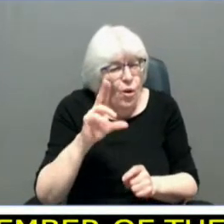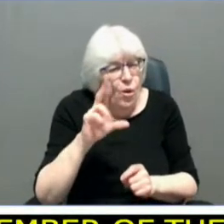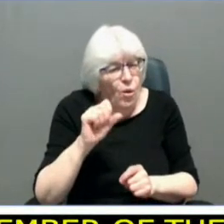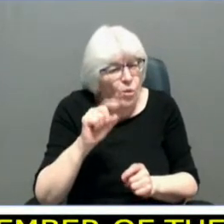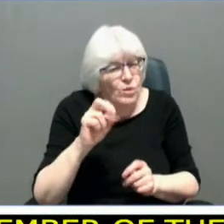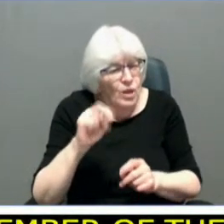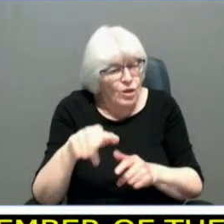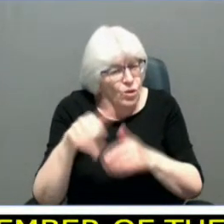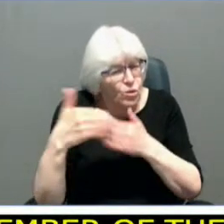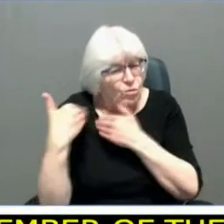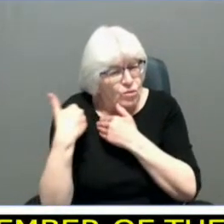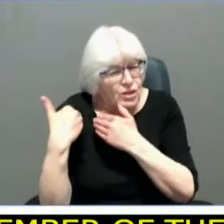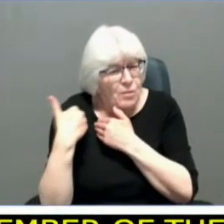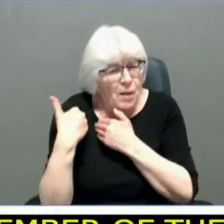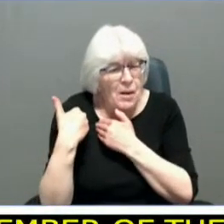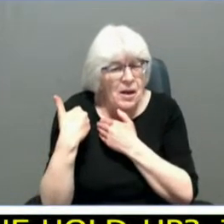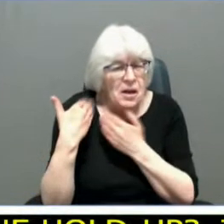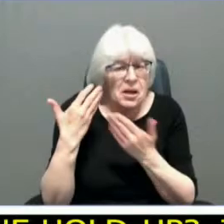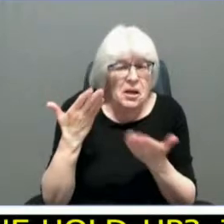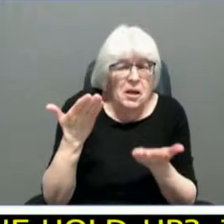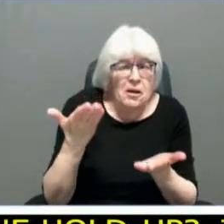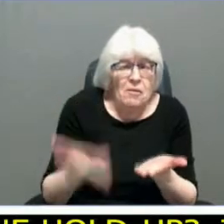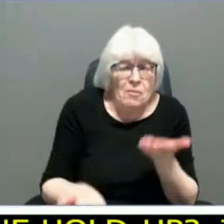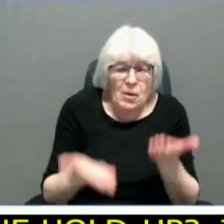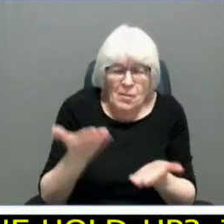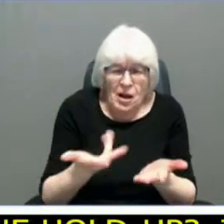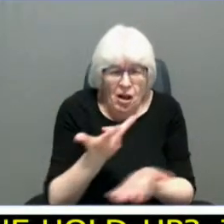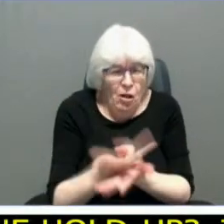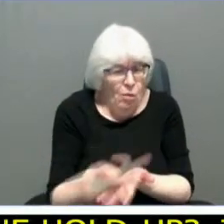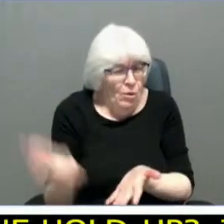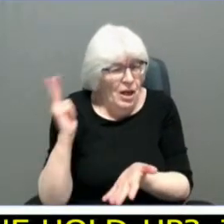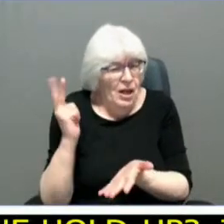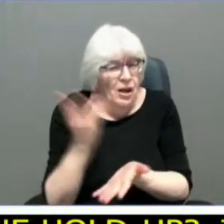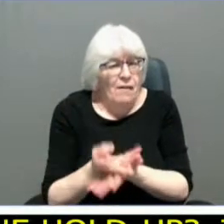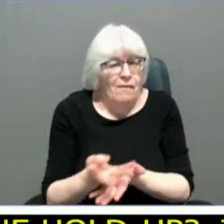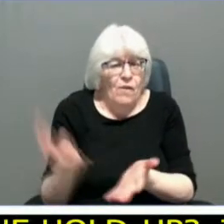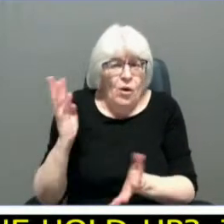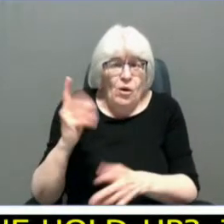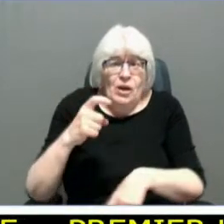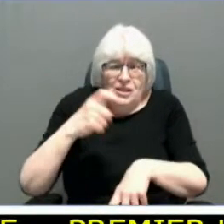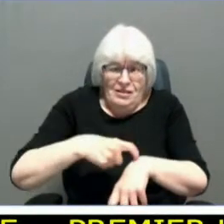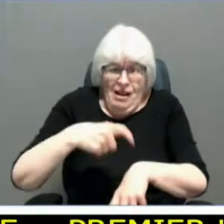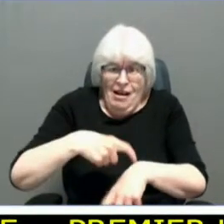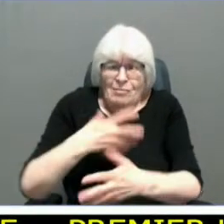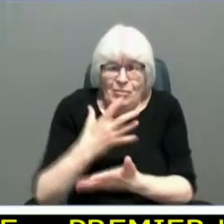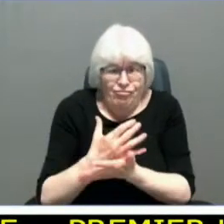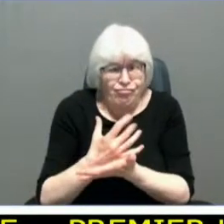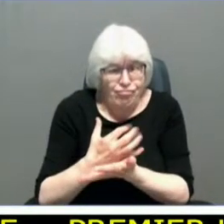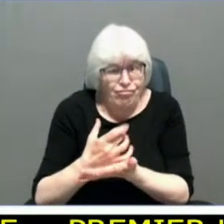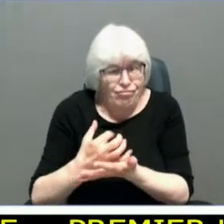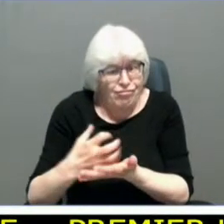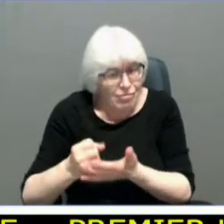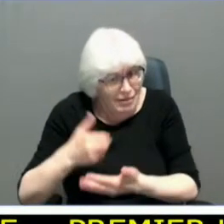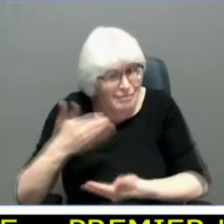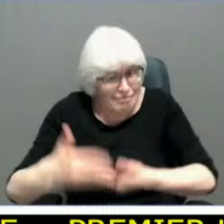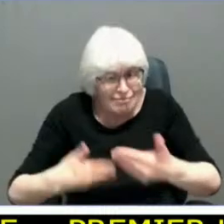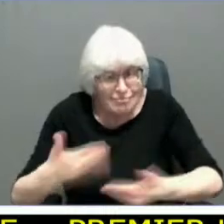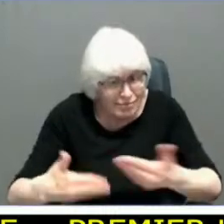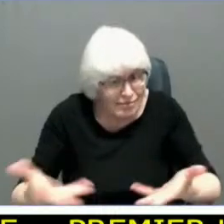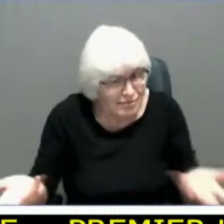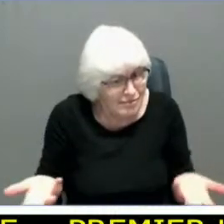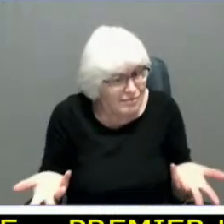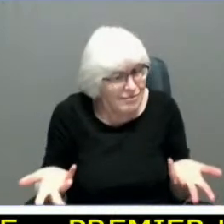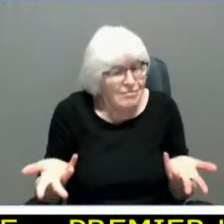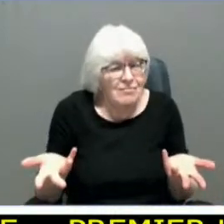as maybe 3 or 4 weeks ago, that time's running out on this, and we have to get moving. What is the holdup?